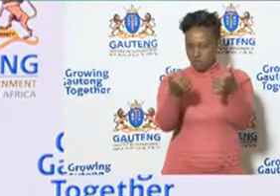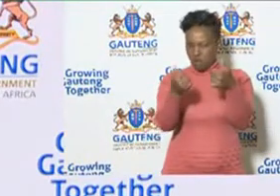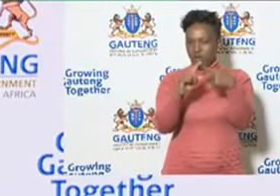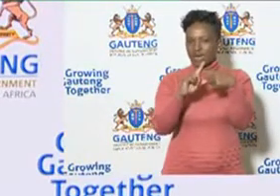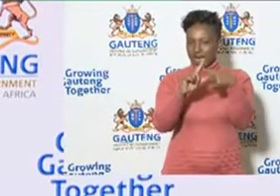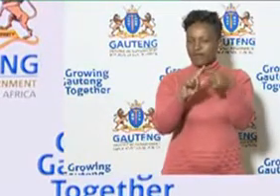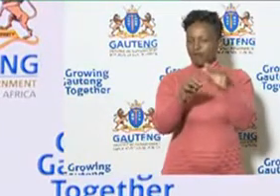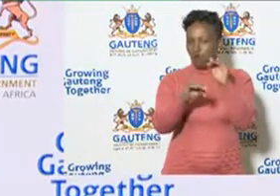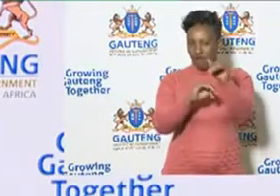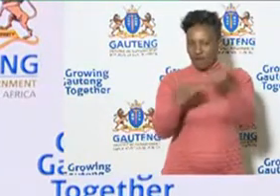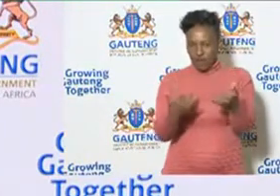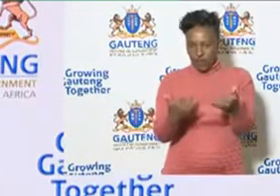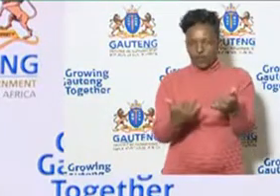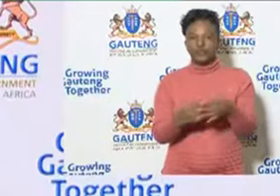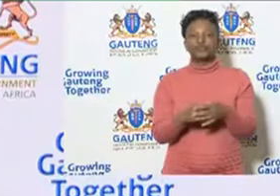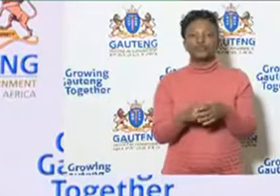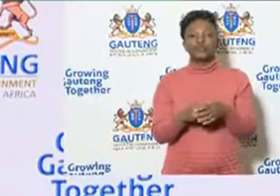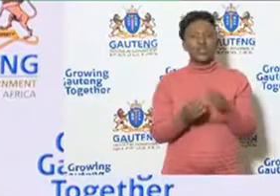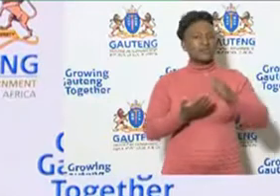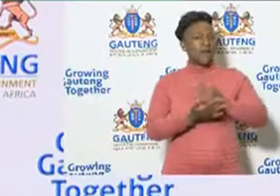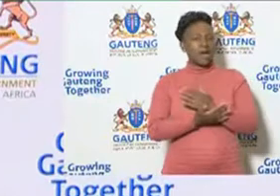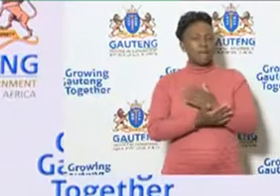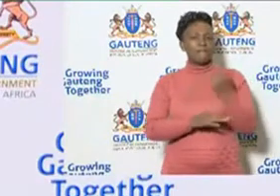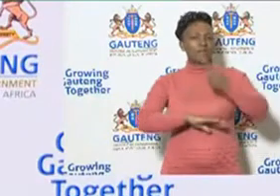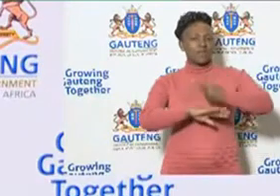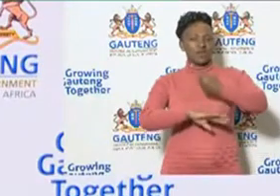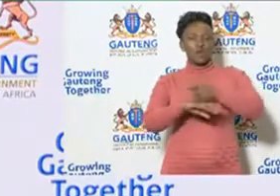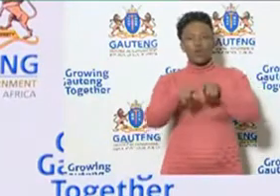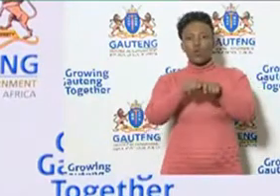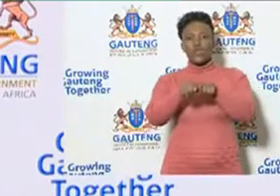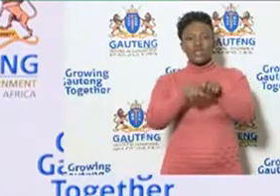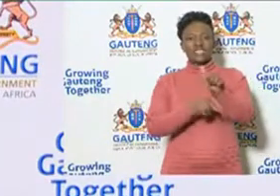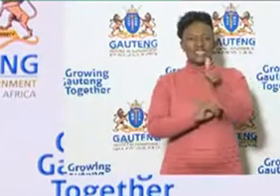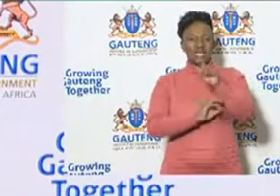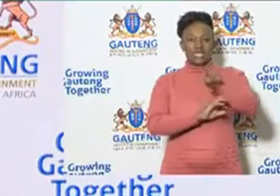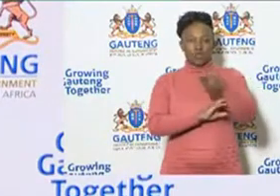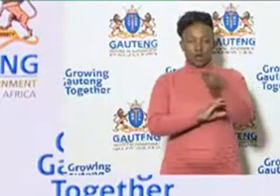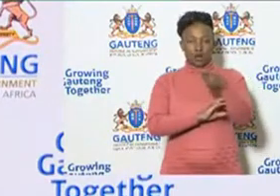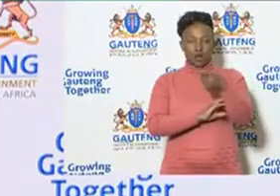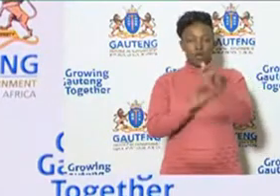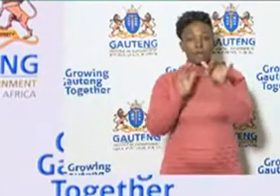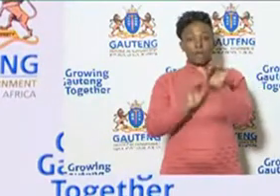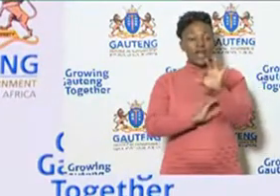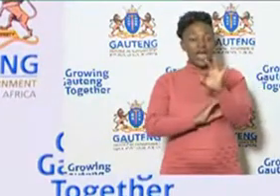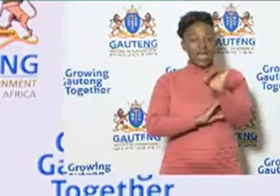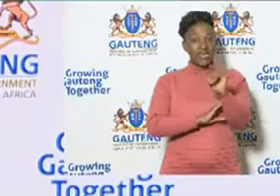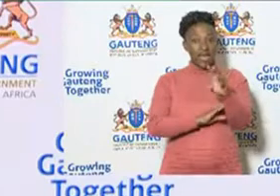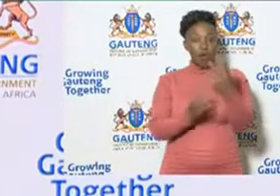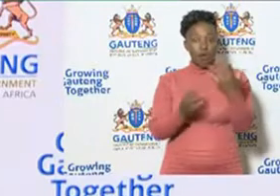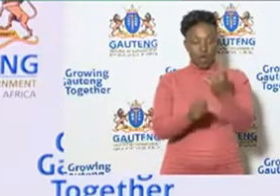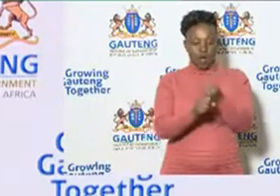There are days that we test over 6,000 people a day in Gauteng,